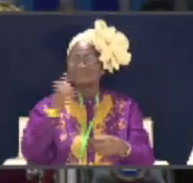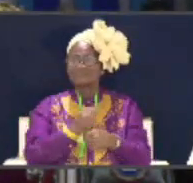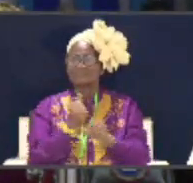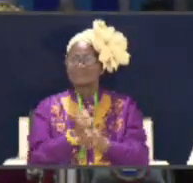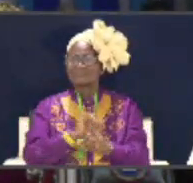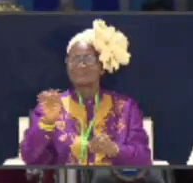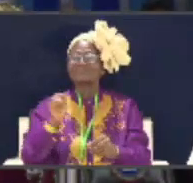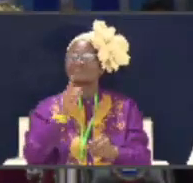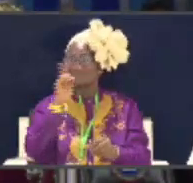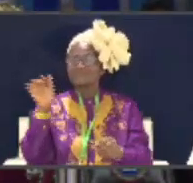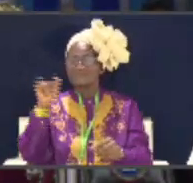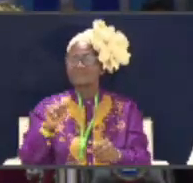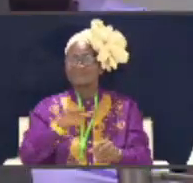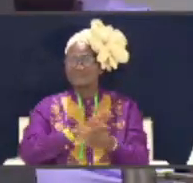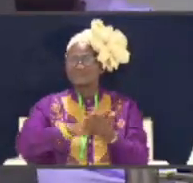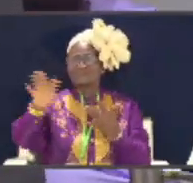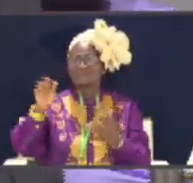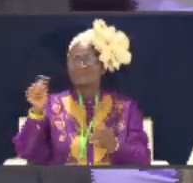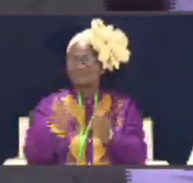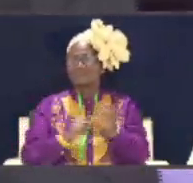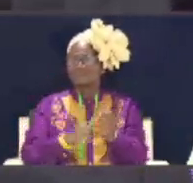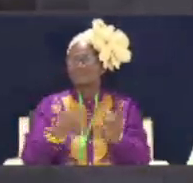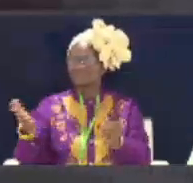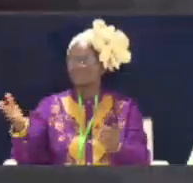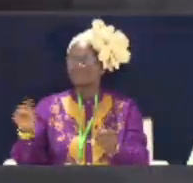thank God for the prayer warriors.